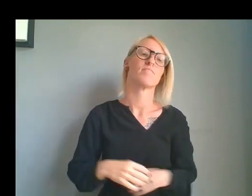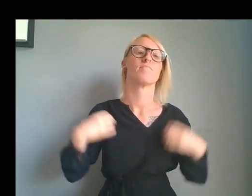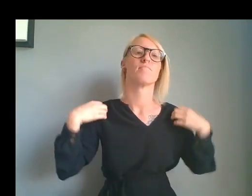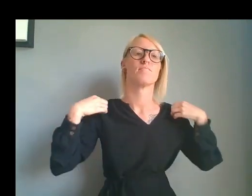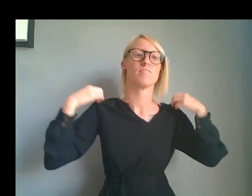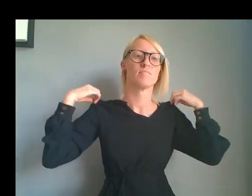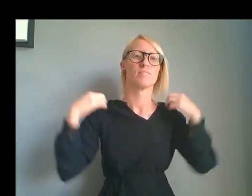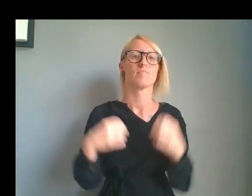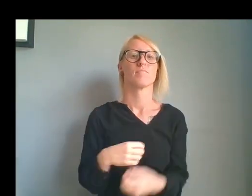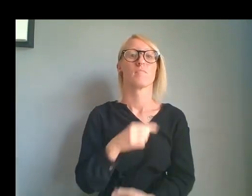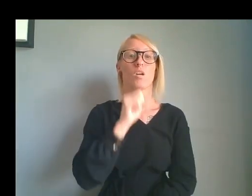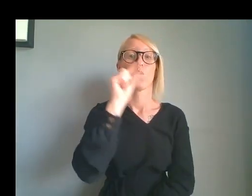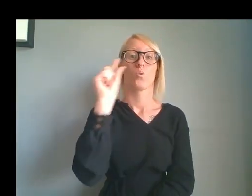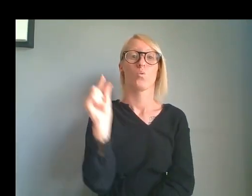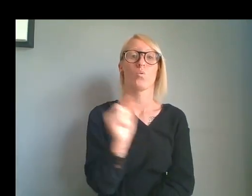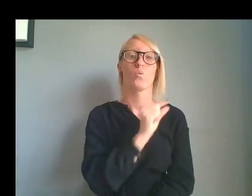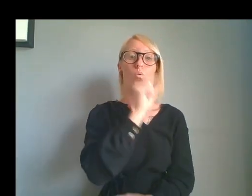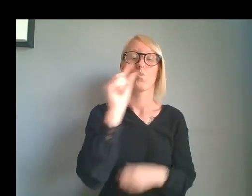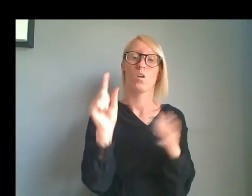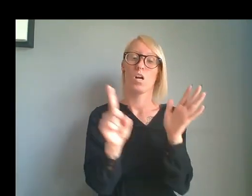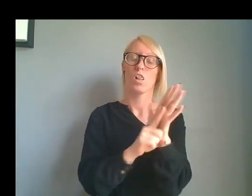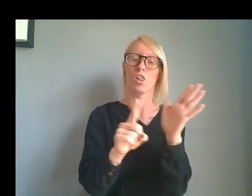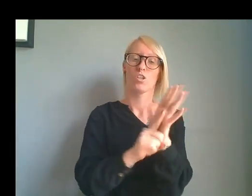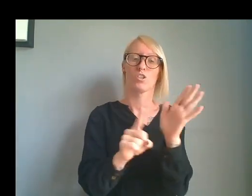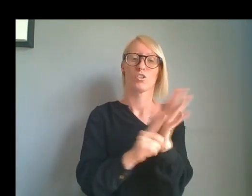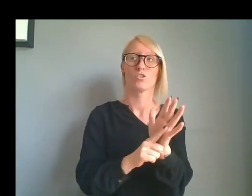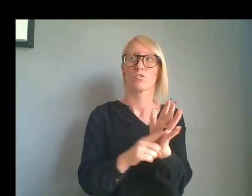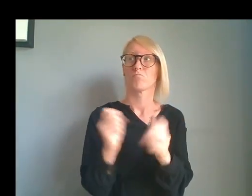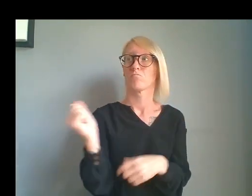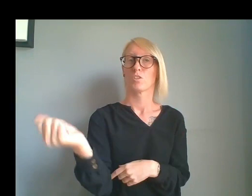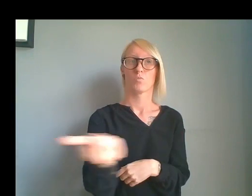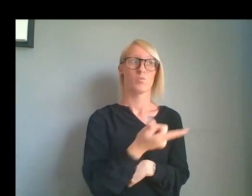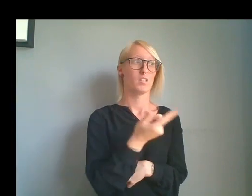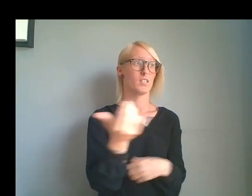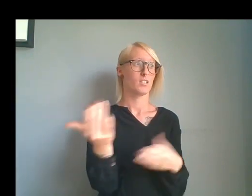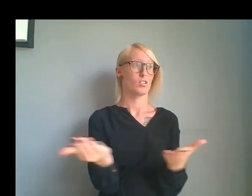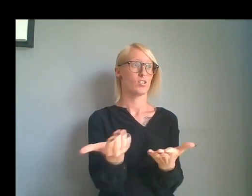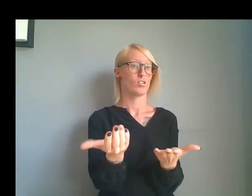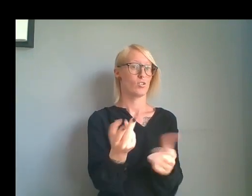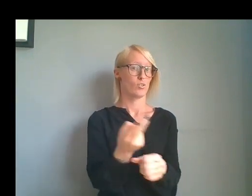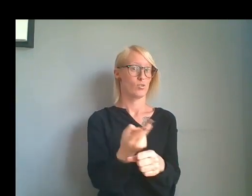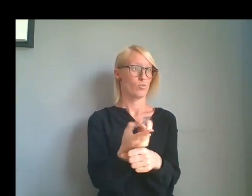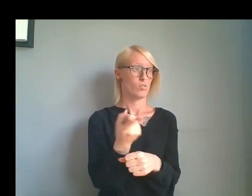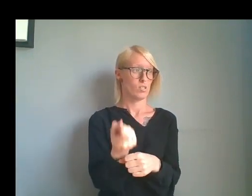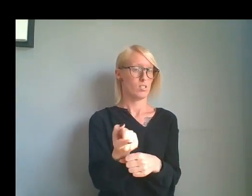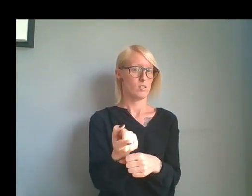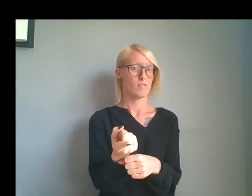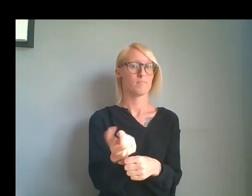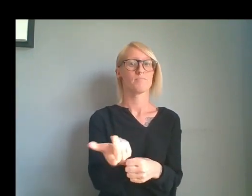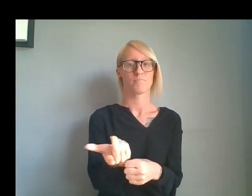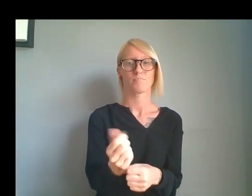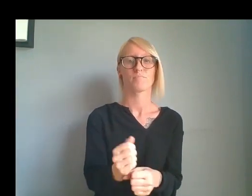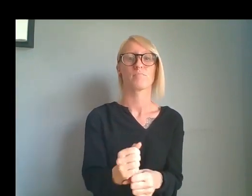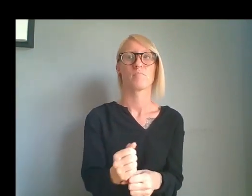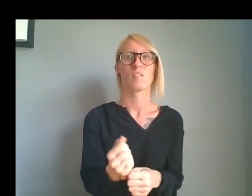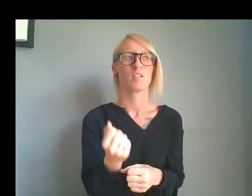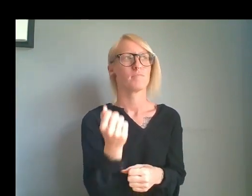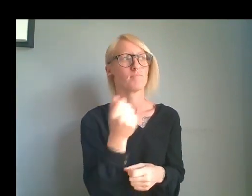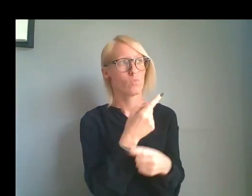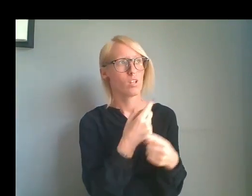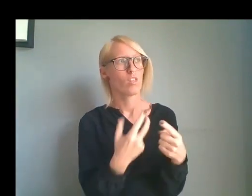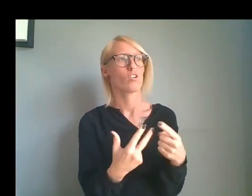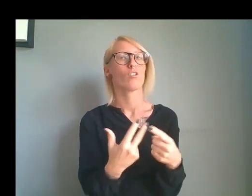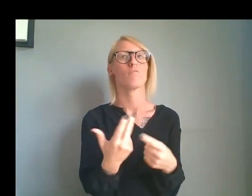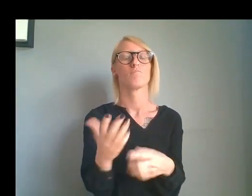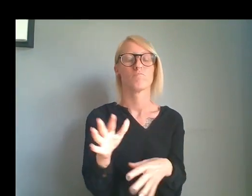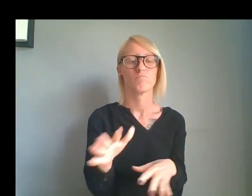Okay, Google Alerts. Is anyone here currently using Google Alerts? So maybe a third or so.